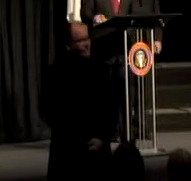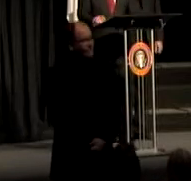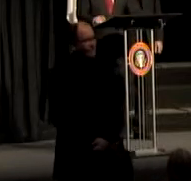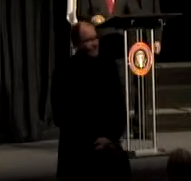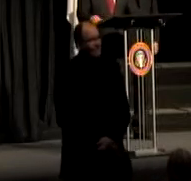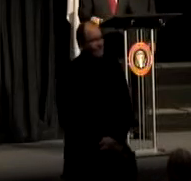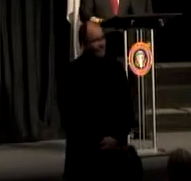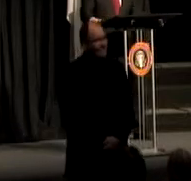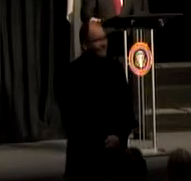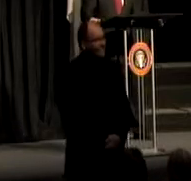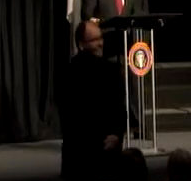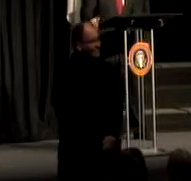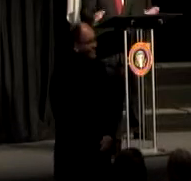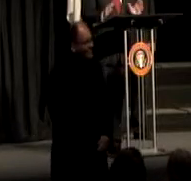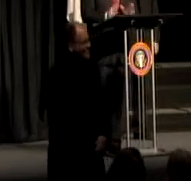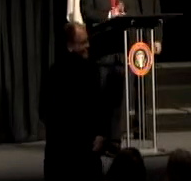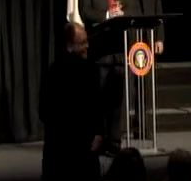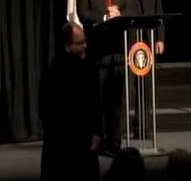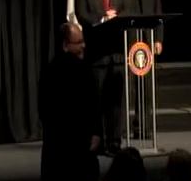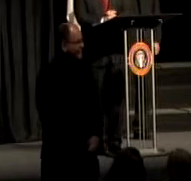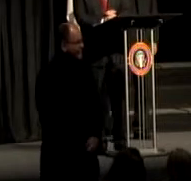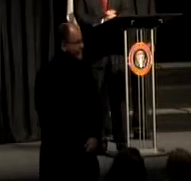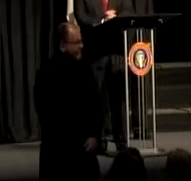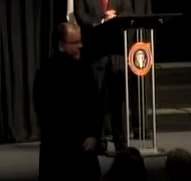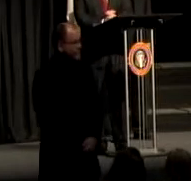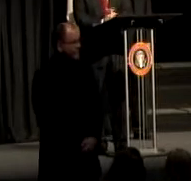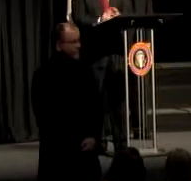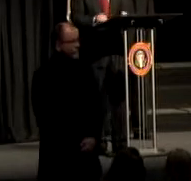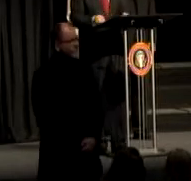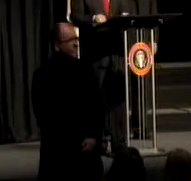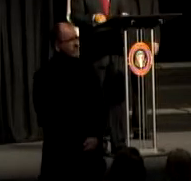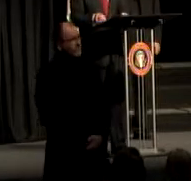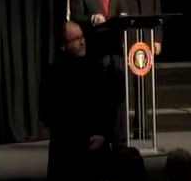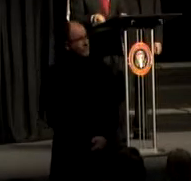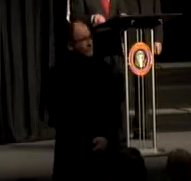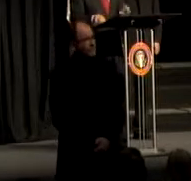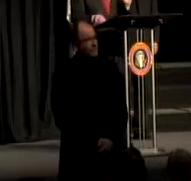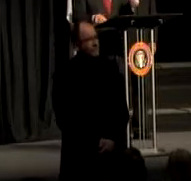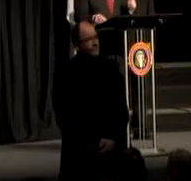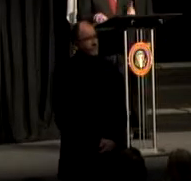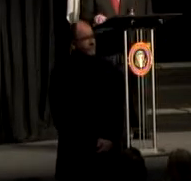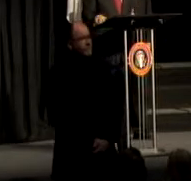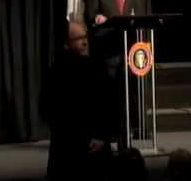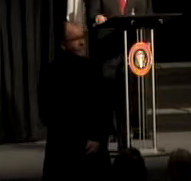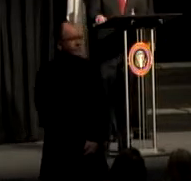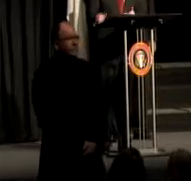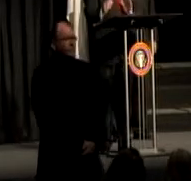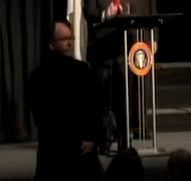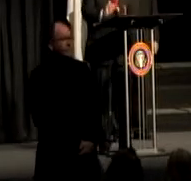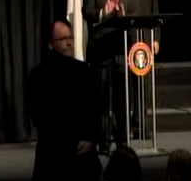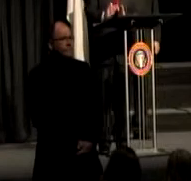There you go. Alright. Let me give you the five-fold plan. How are we going to take this church